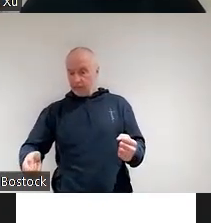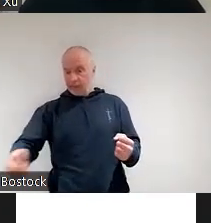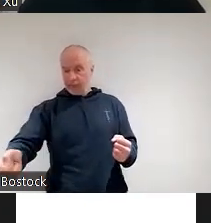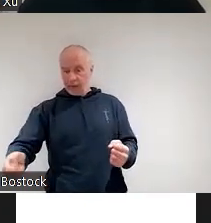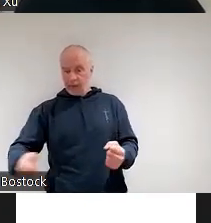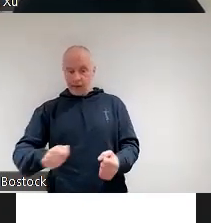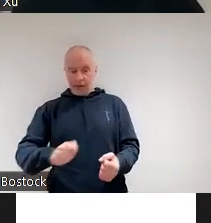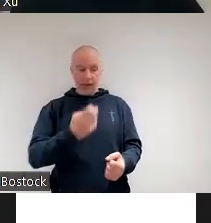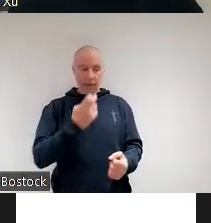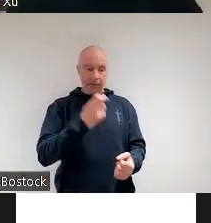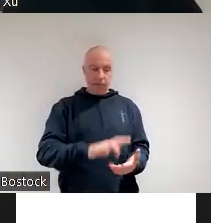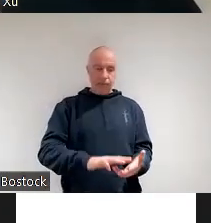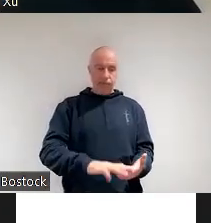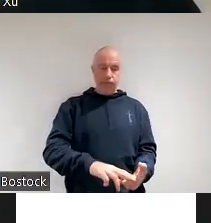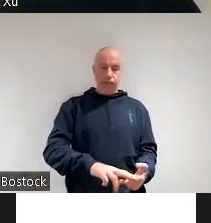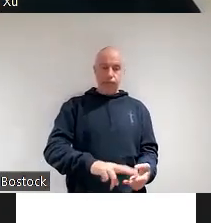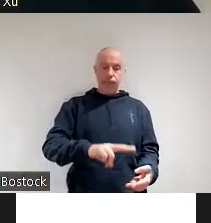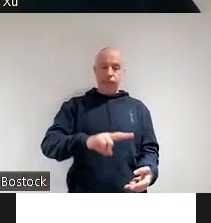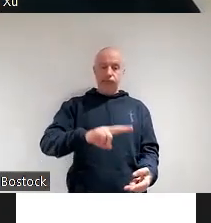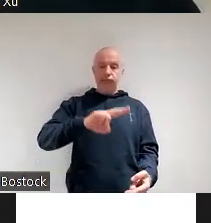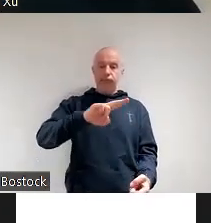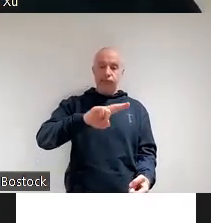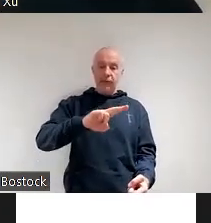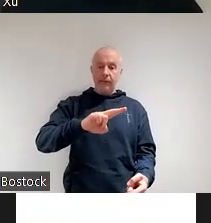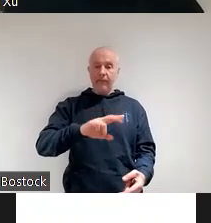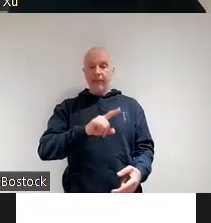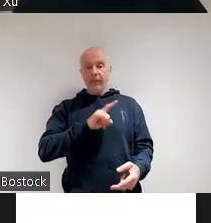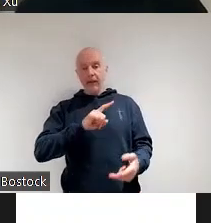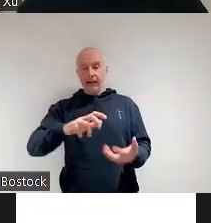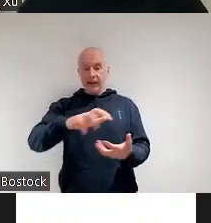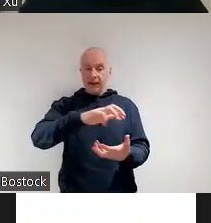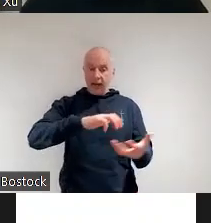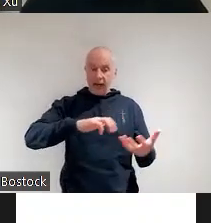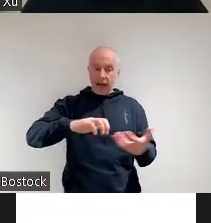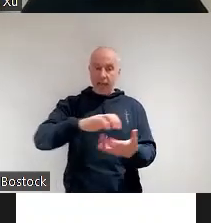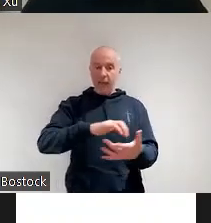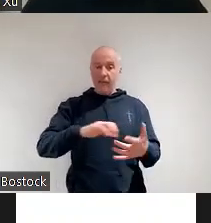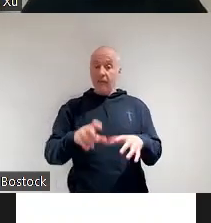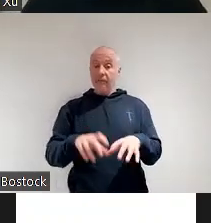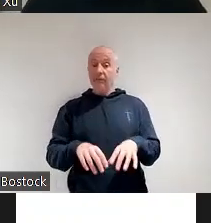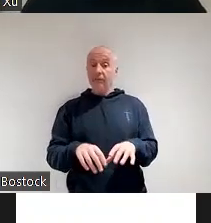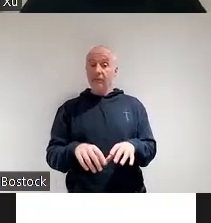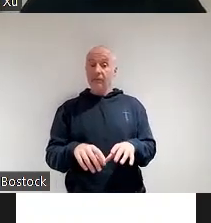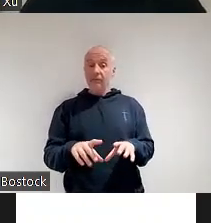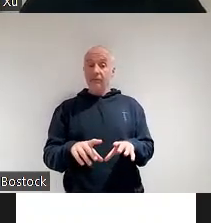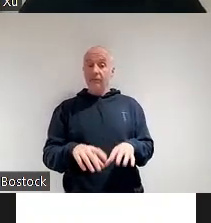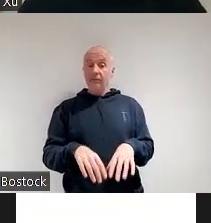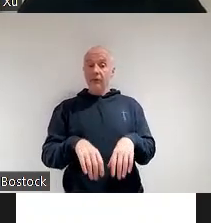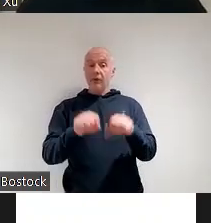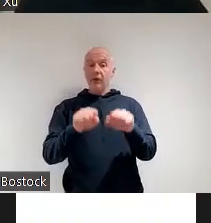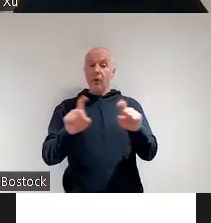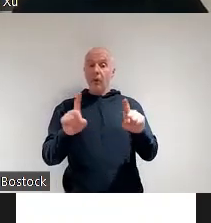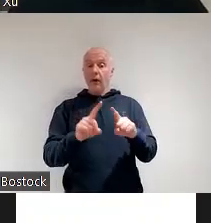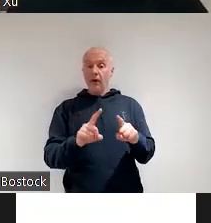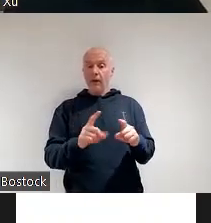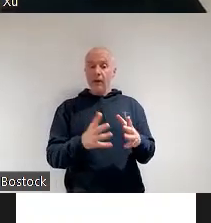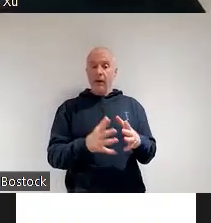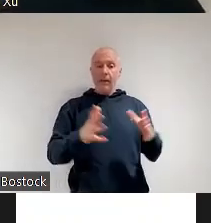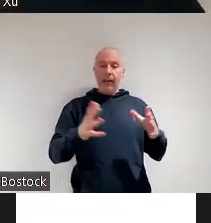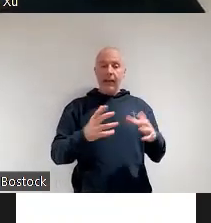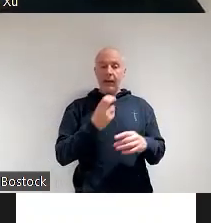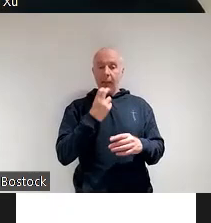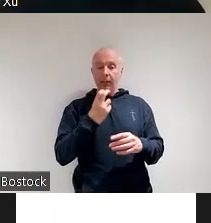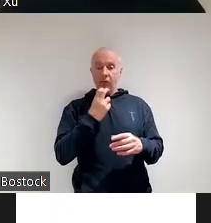certain extent. This is why for the plug-in hybrid electrical vehicle, they started to have a much larger size of